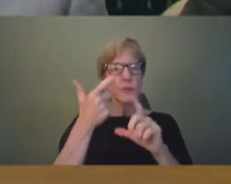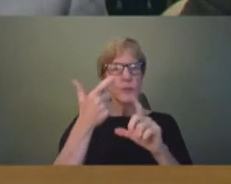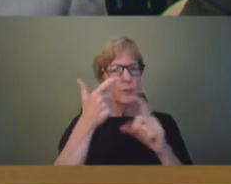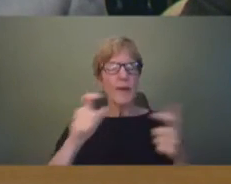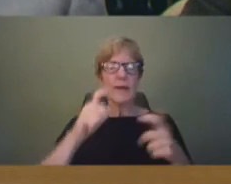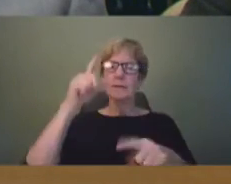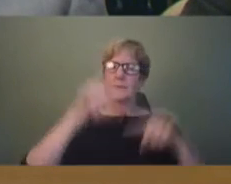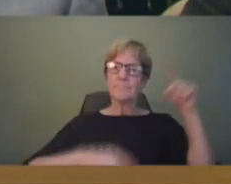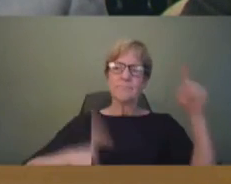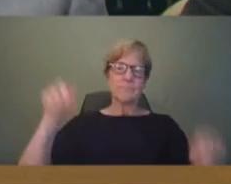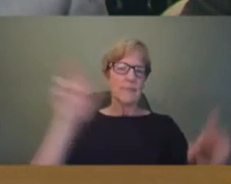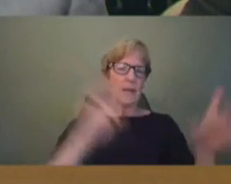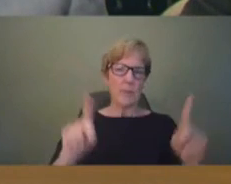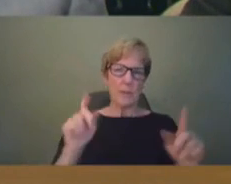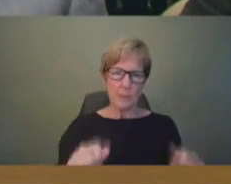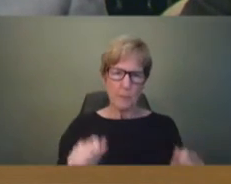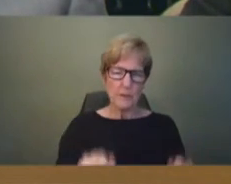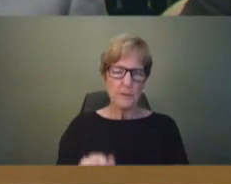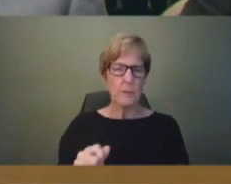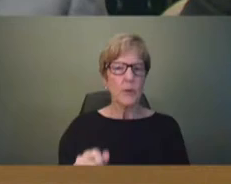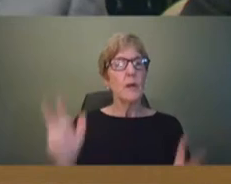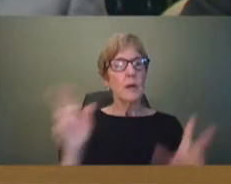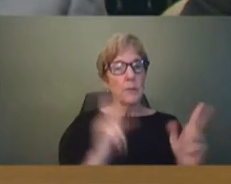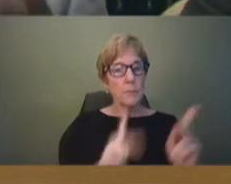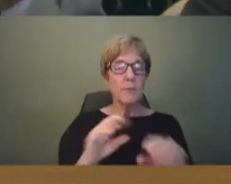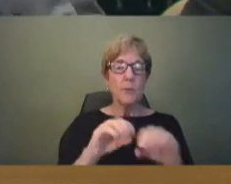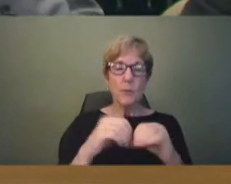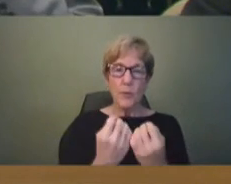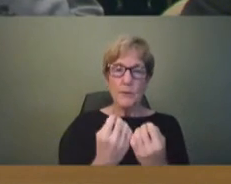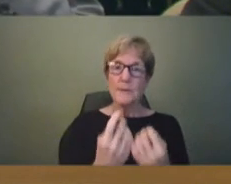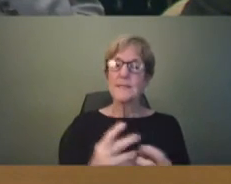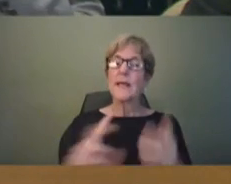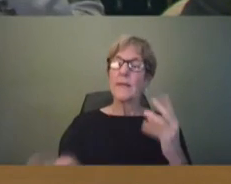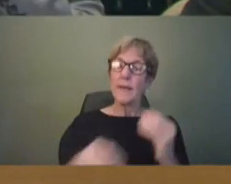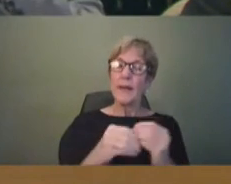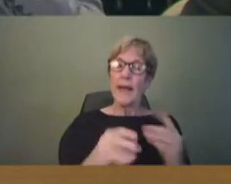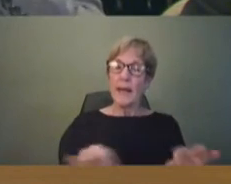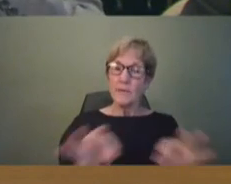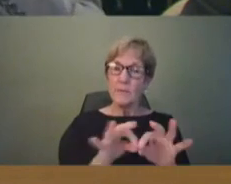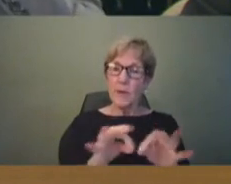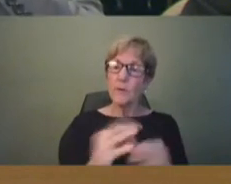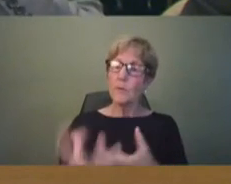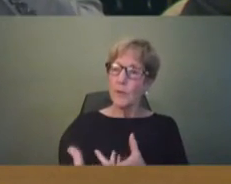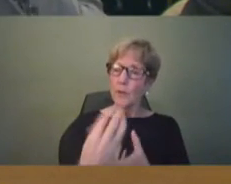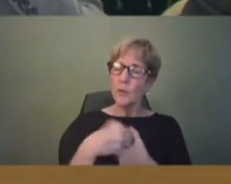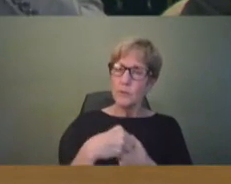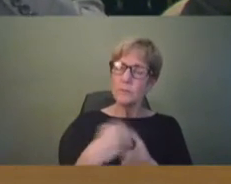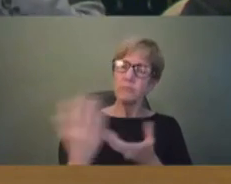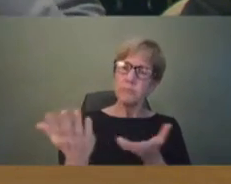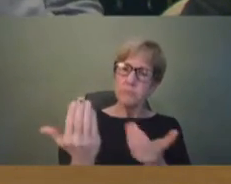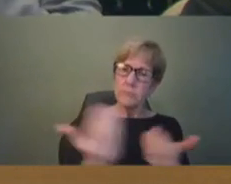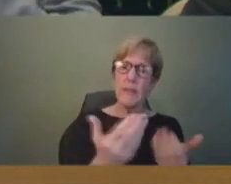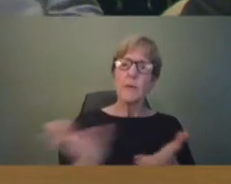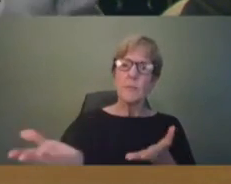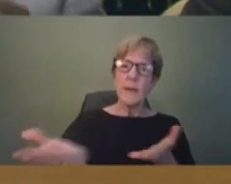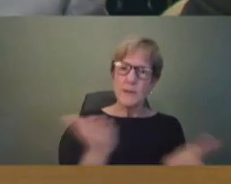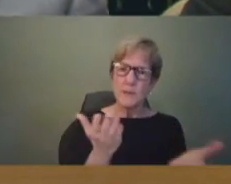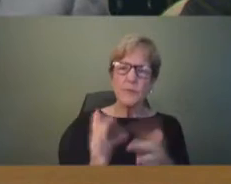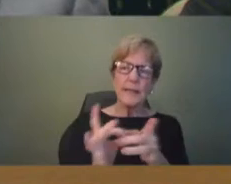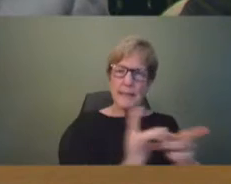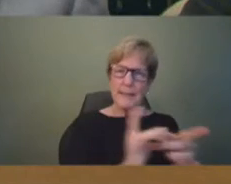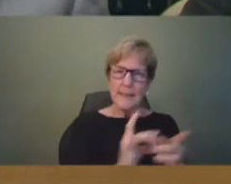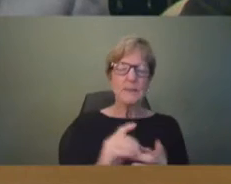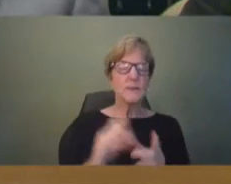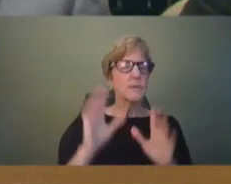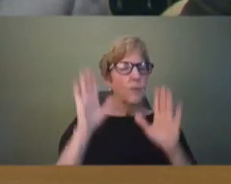possible those individuals and organizations that add value by expanding inclusivity and Opportunity by serving and connecting the wonderfully diverse